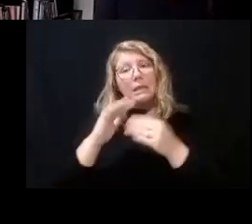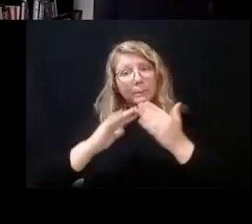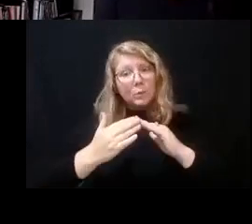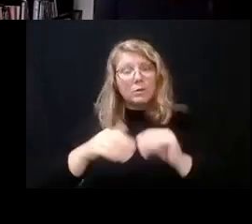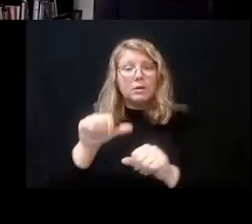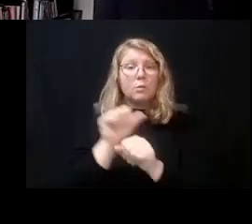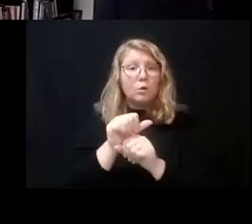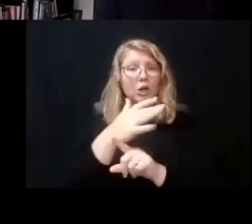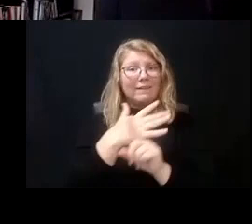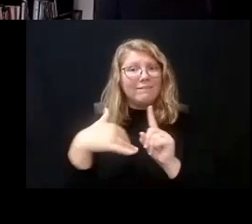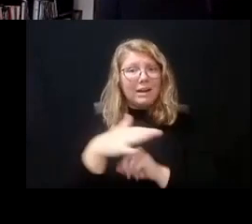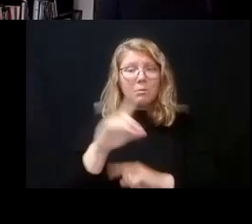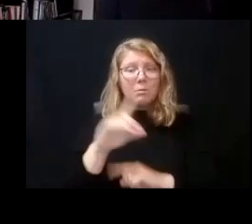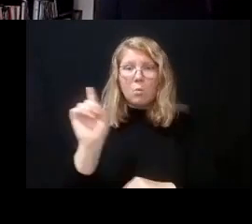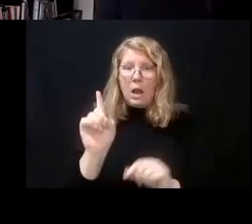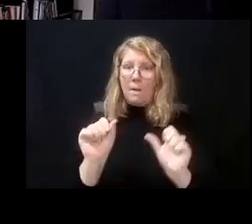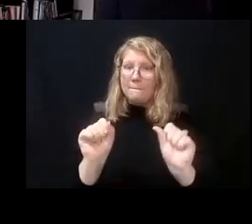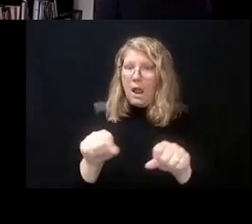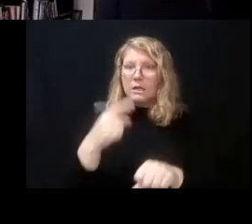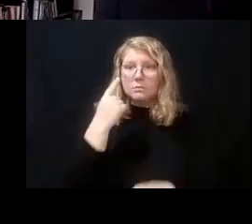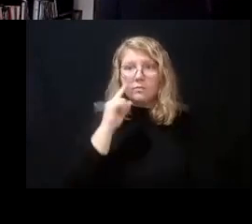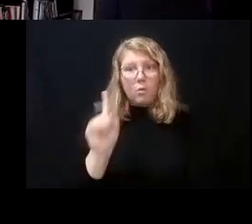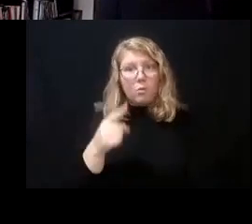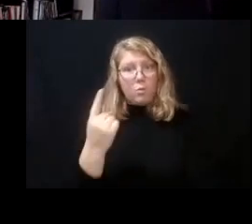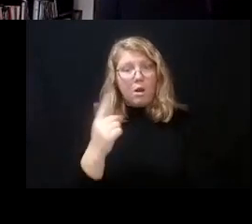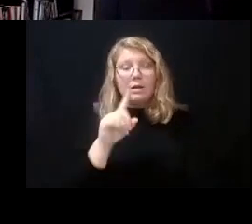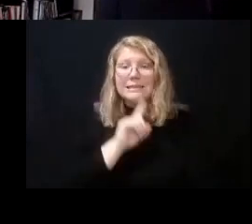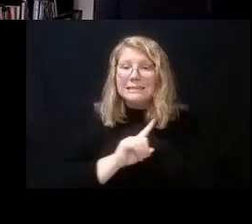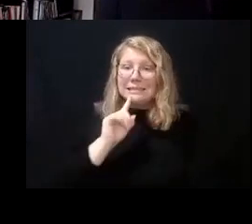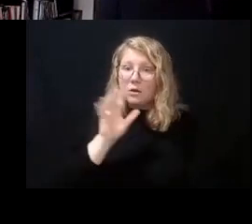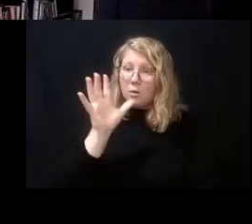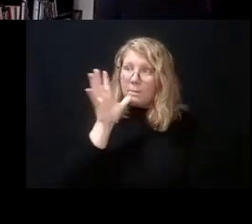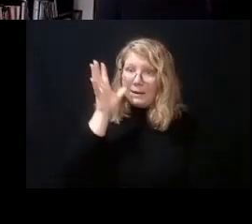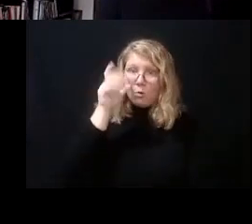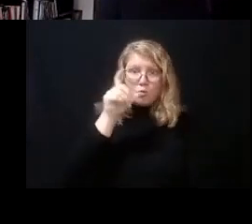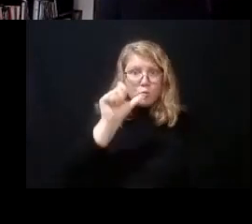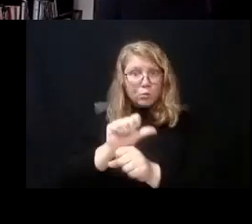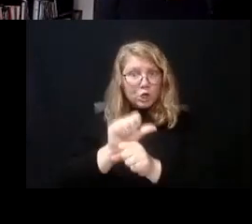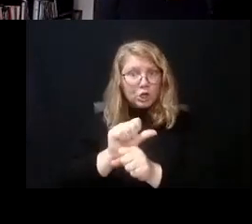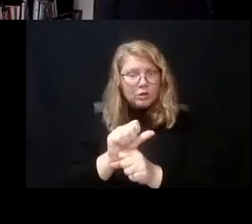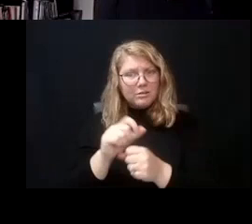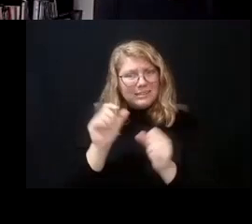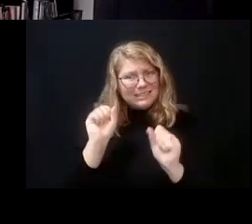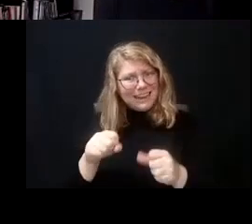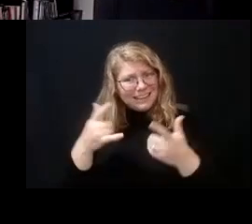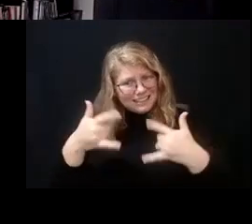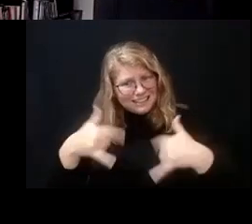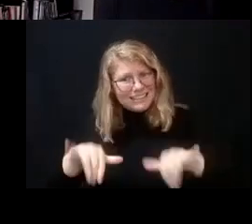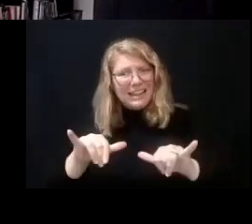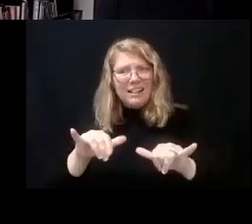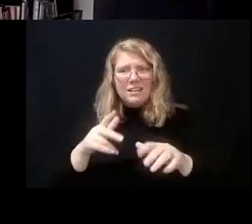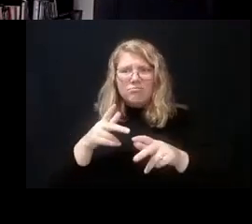was possible for a single working parent to be able to be sustaining their